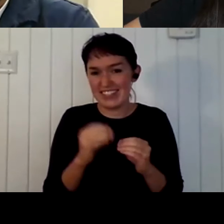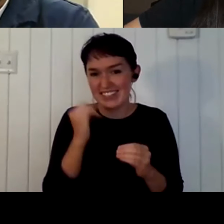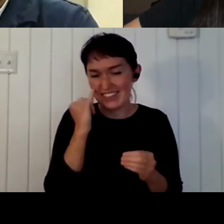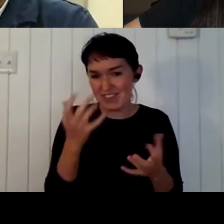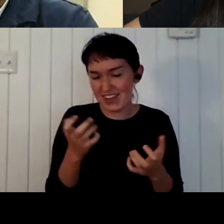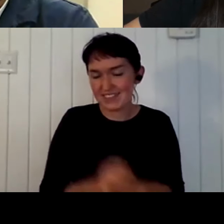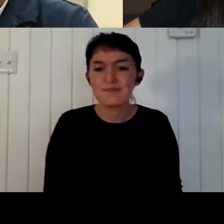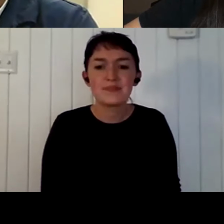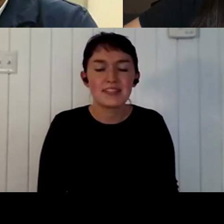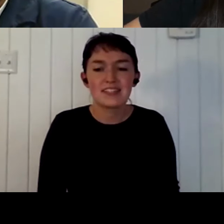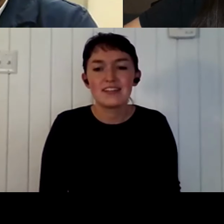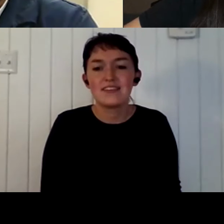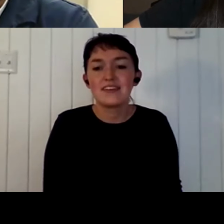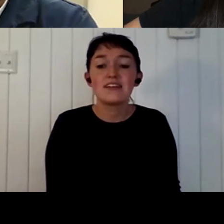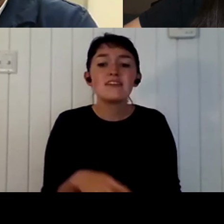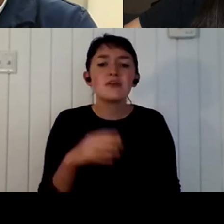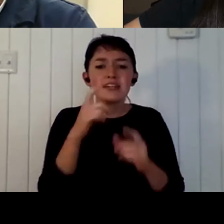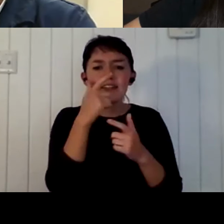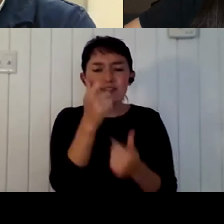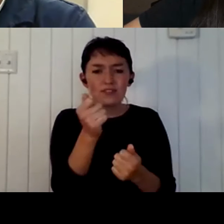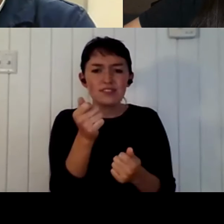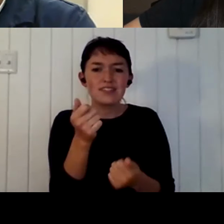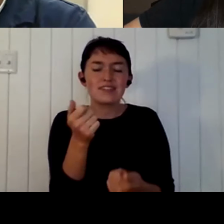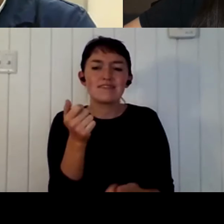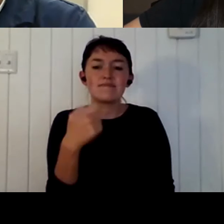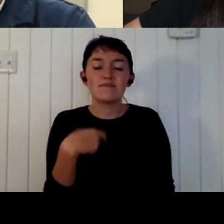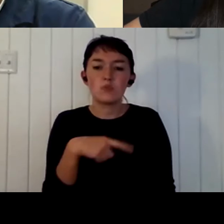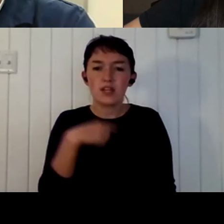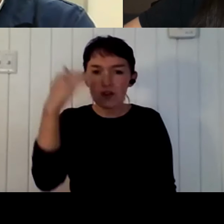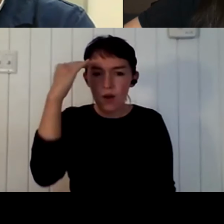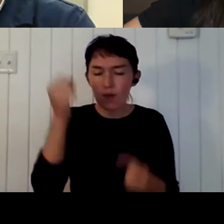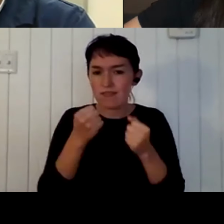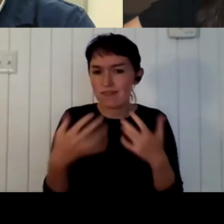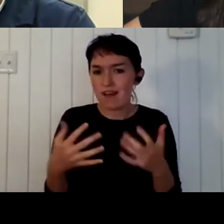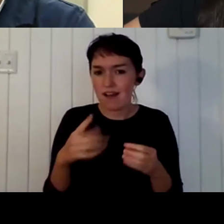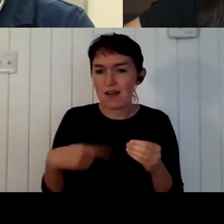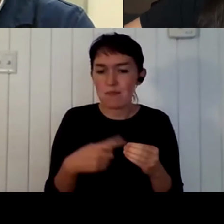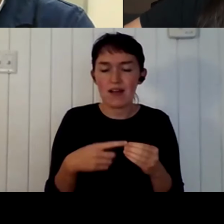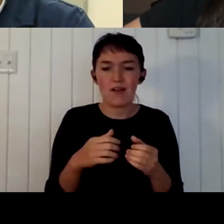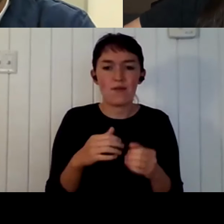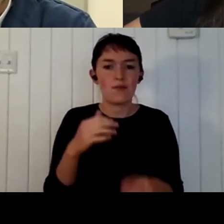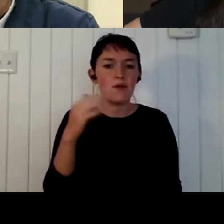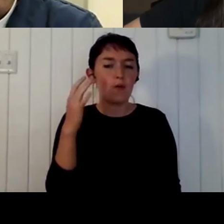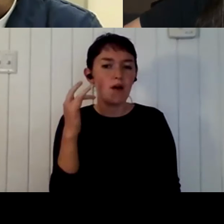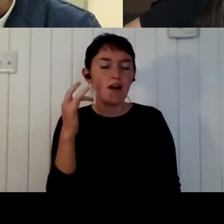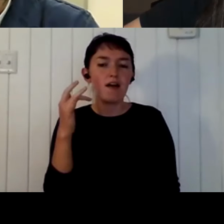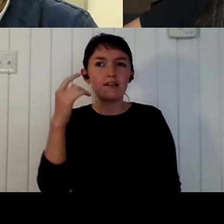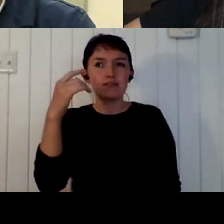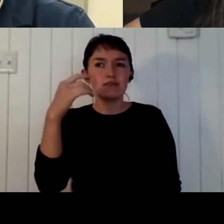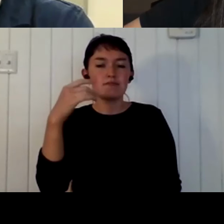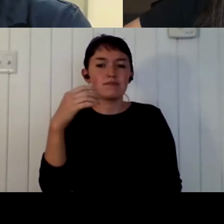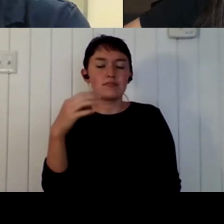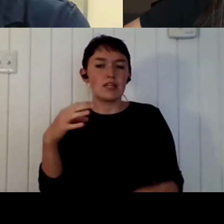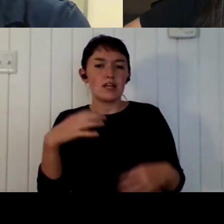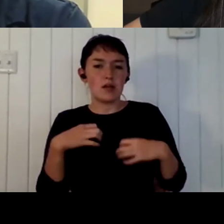We know a lot about why emotional memories form and how traumatic events can get really vivid, and we